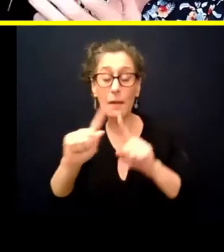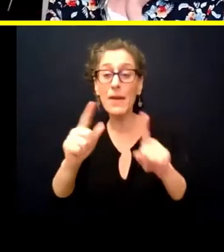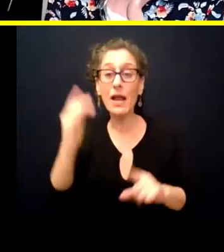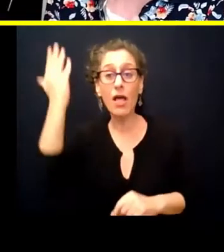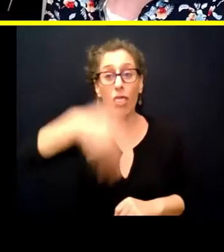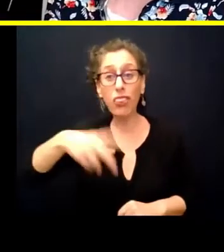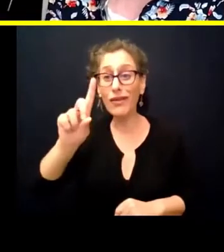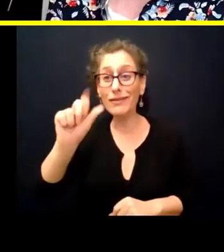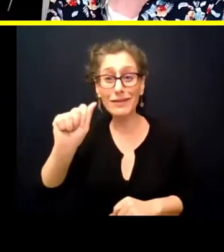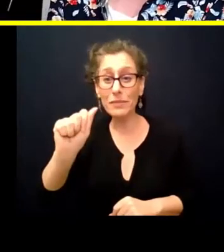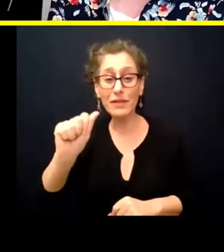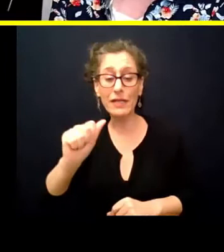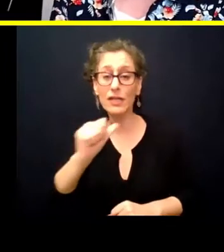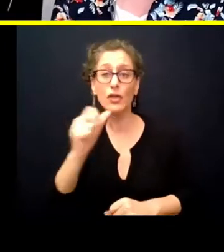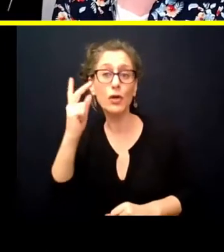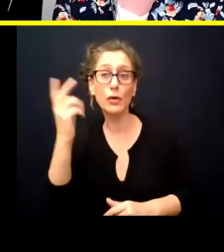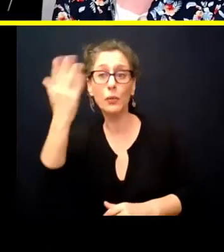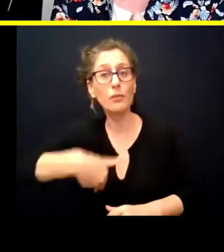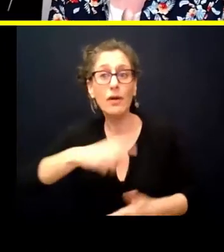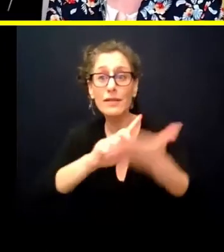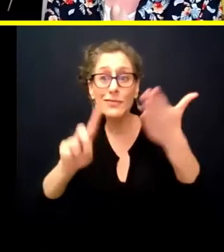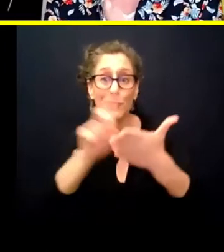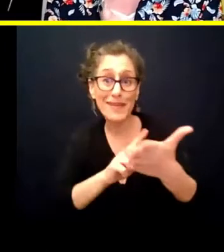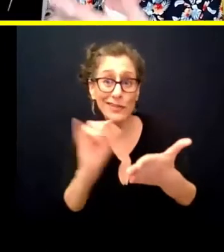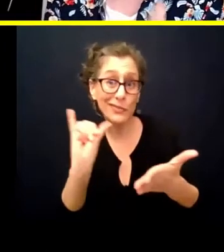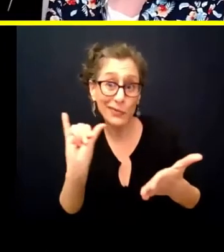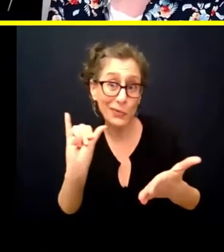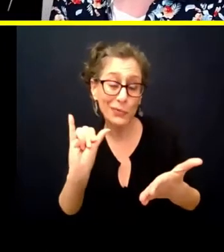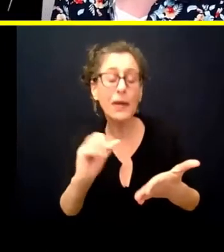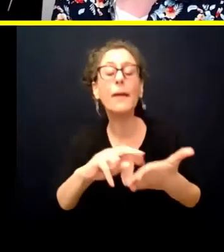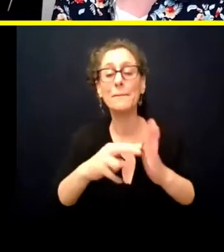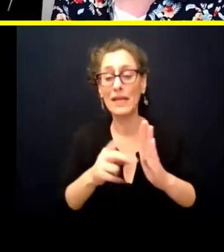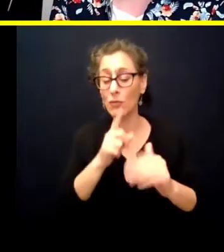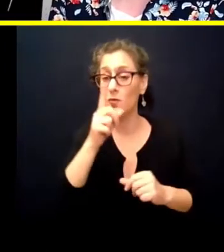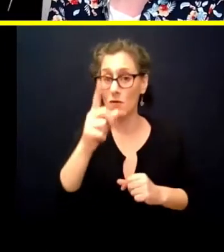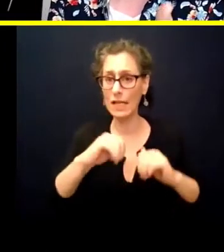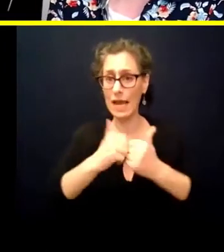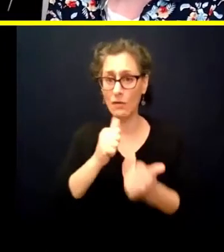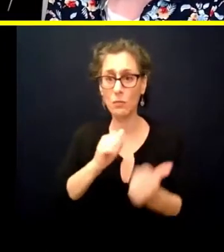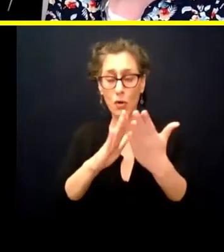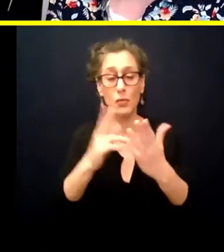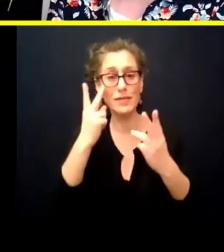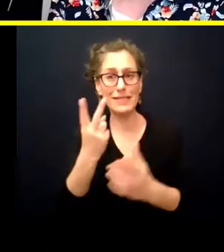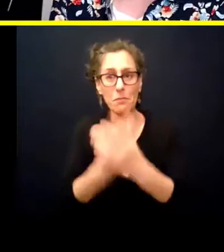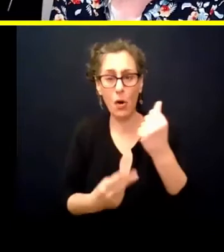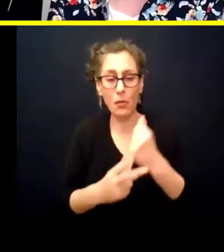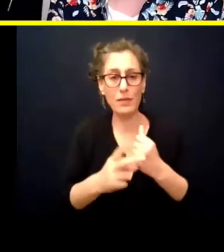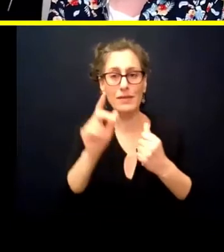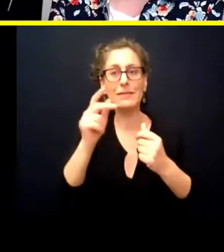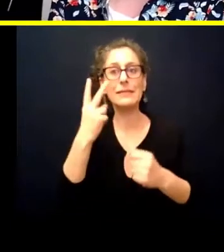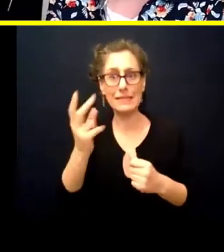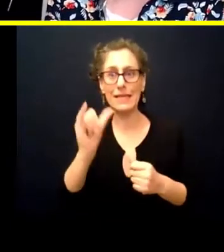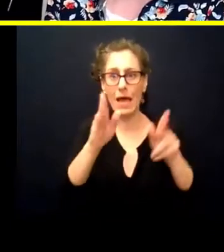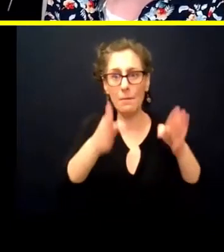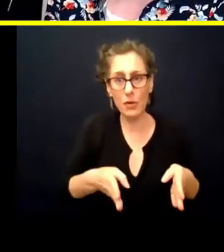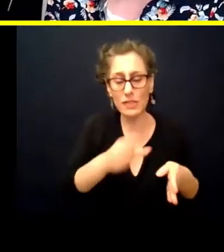then you're not going to see discrimination either. The real way to approach it is to see both and to put everything in its